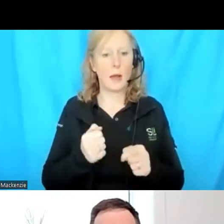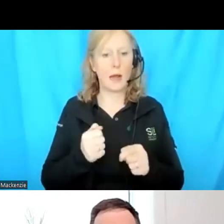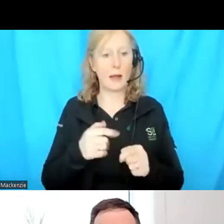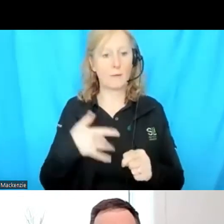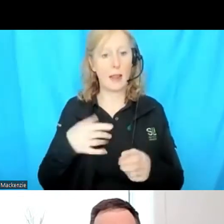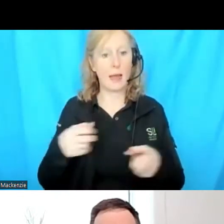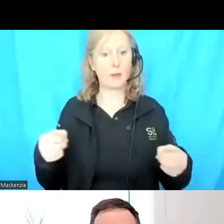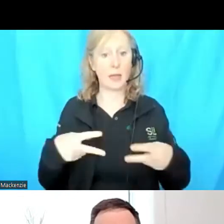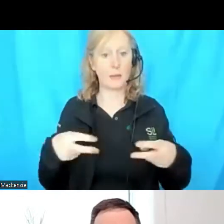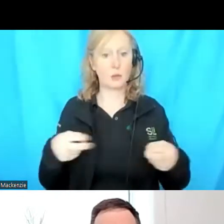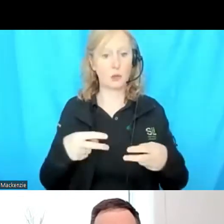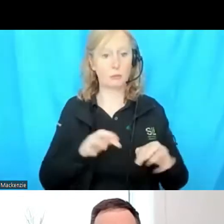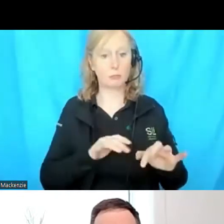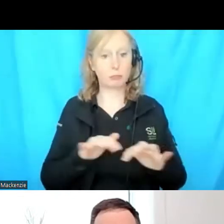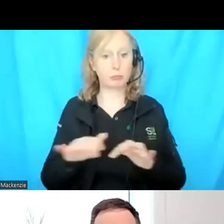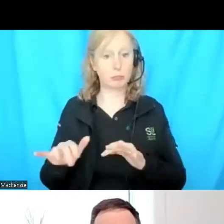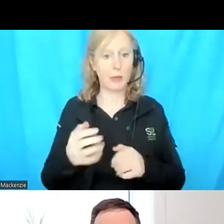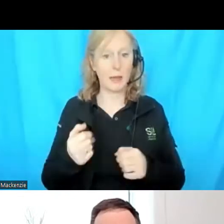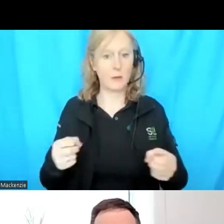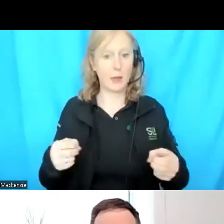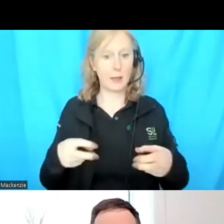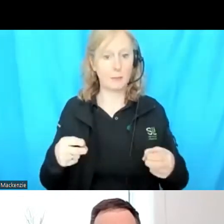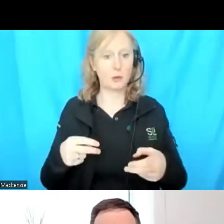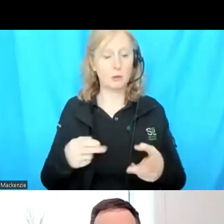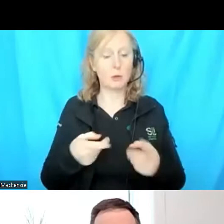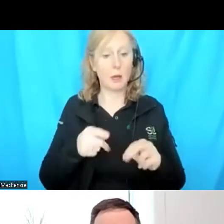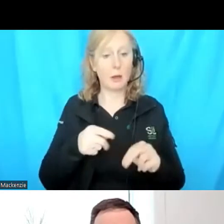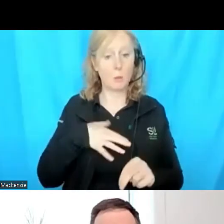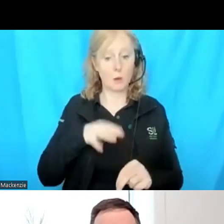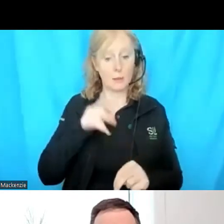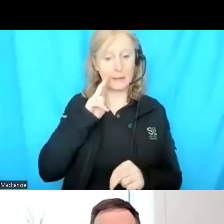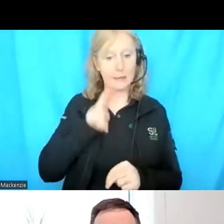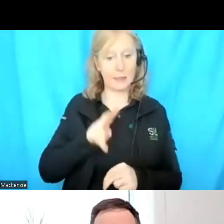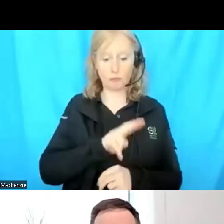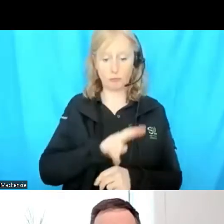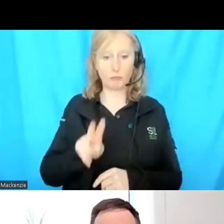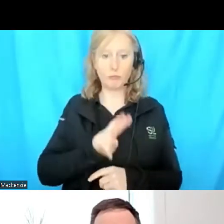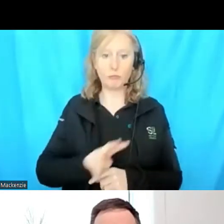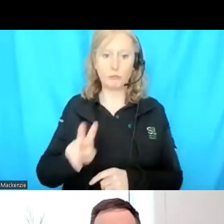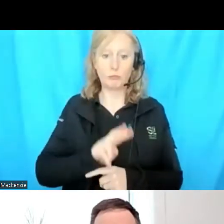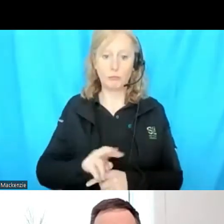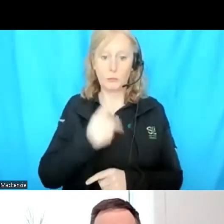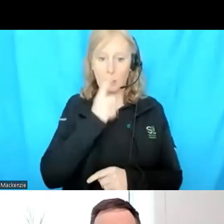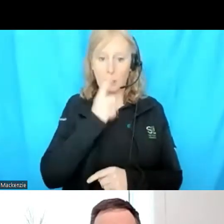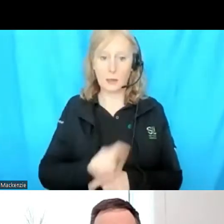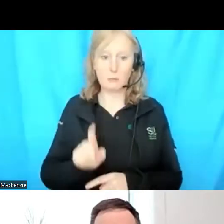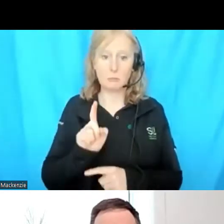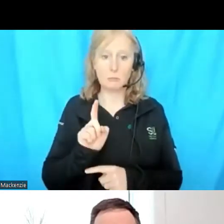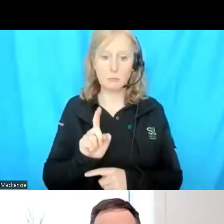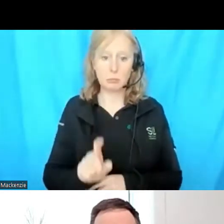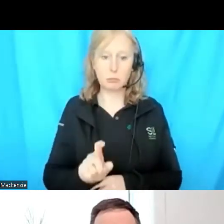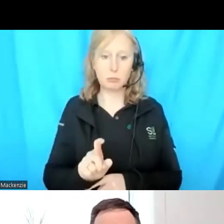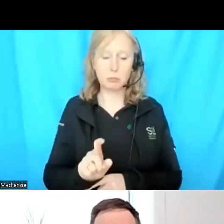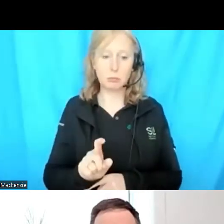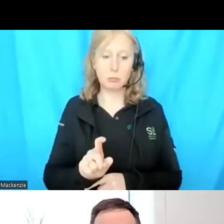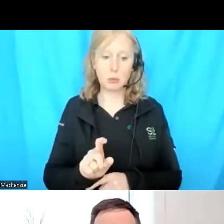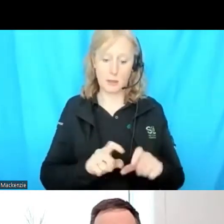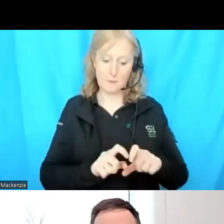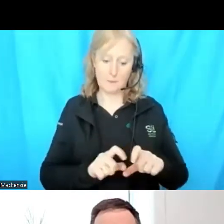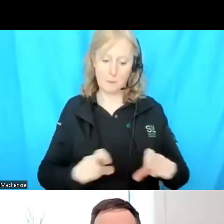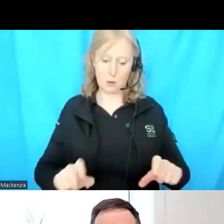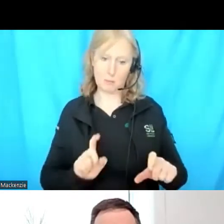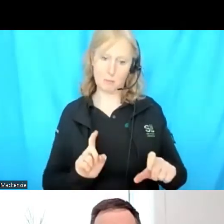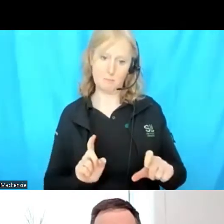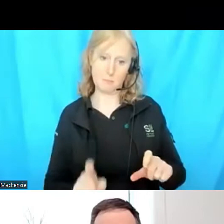provided today. If you want to see the captions on screen, these can be accessed via the closed captions button at the bottom of the